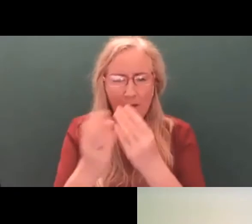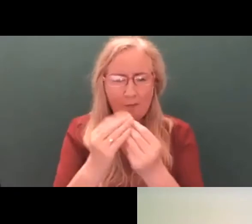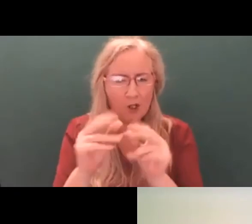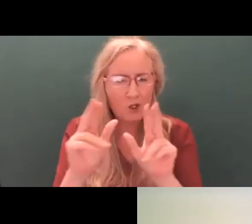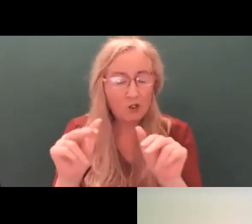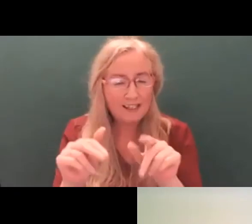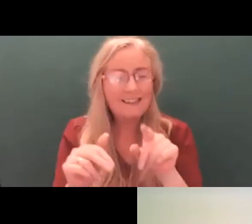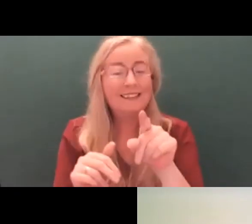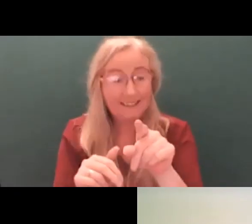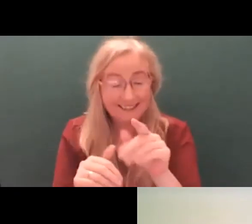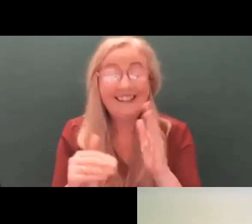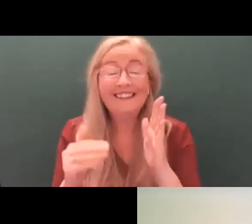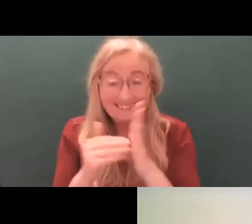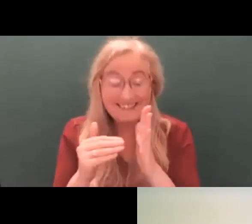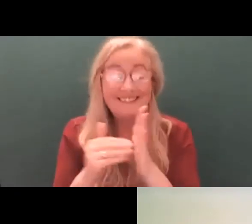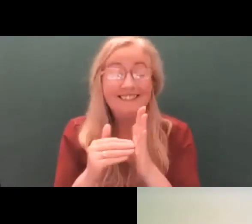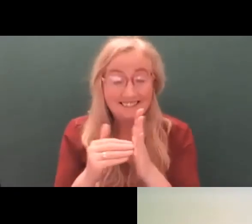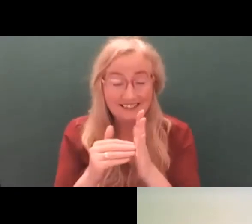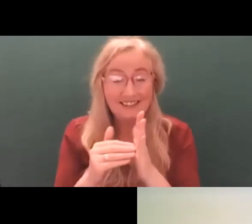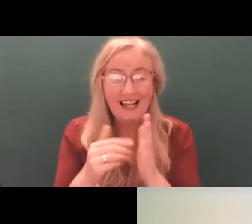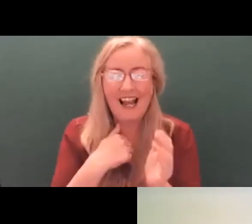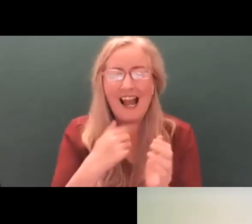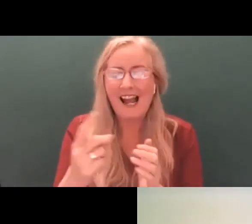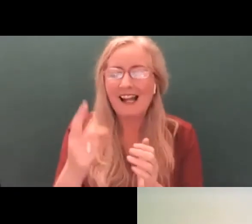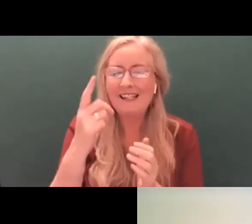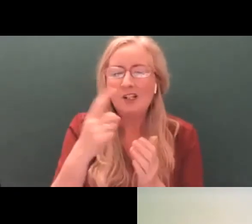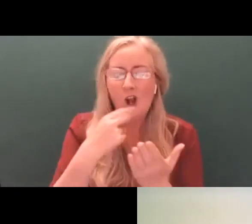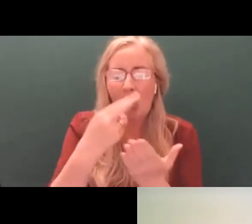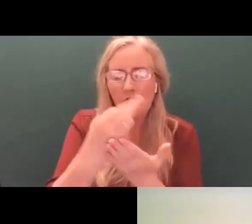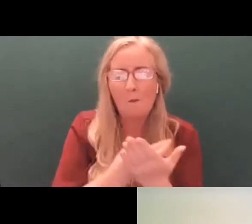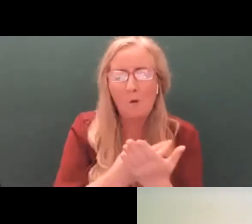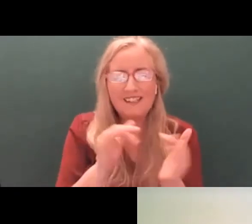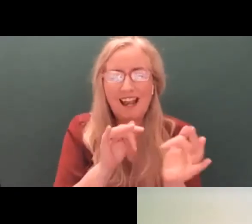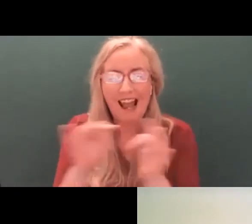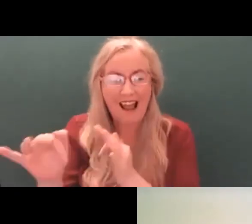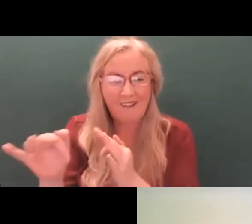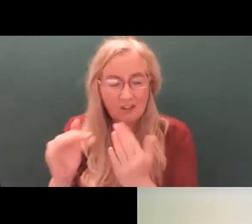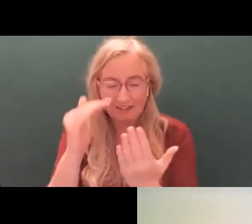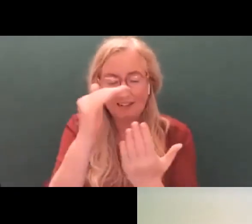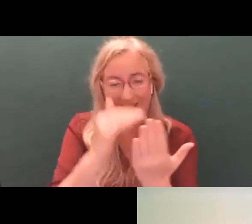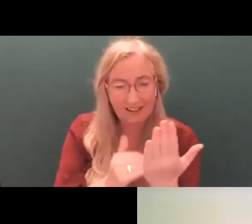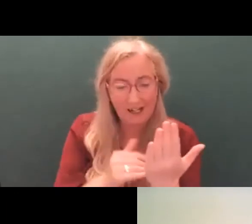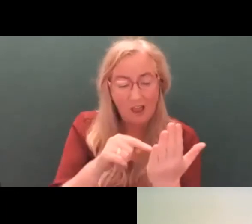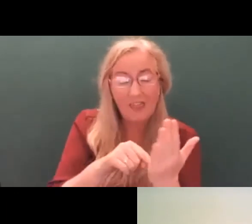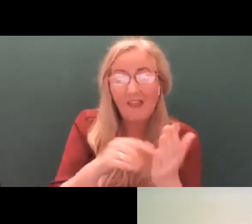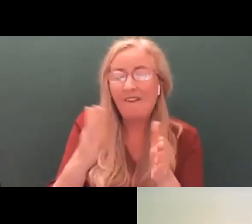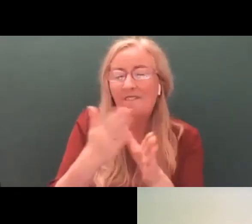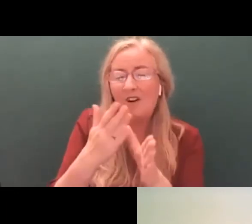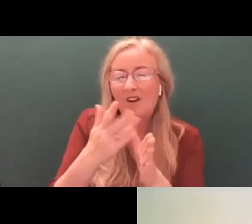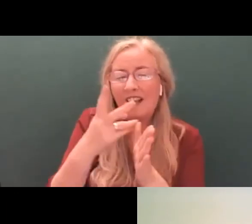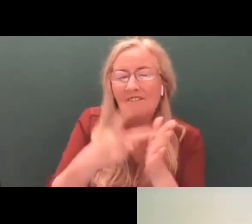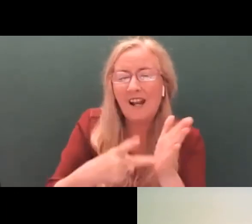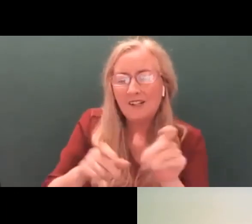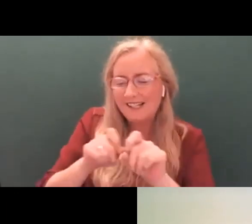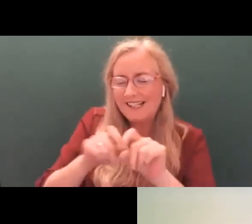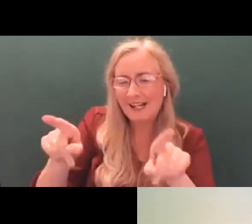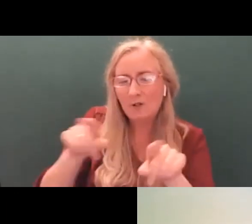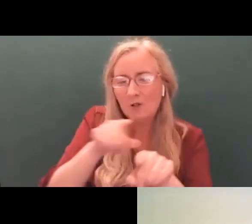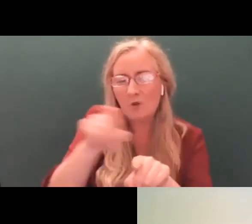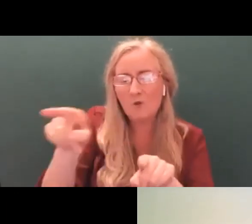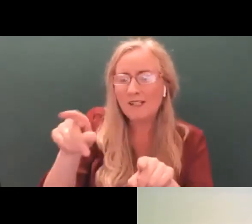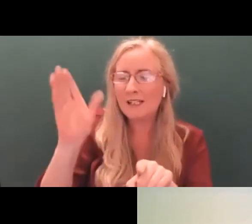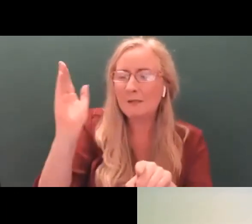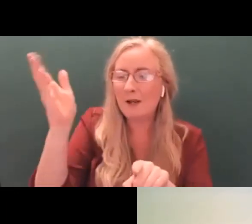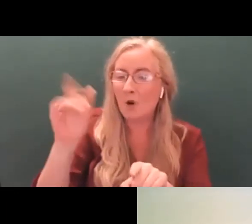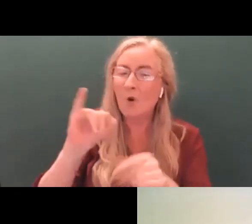Yes, I think it did. I mean, I did a little report afterwards, and I suppose the first real value was sending it to the speakers, the people who'd put the